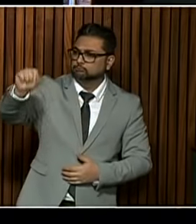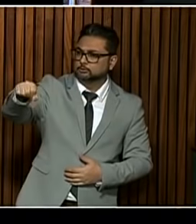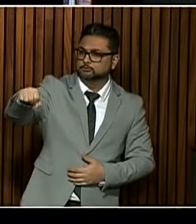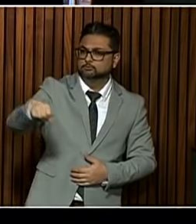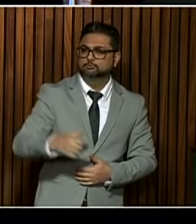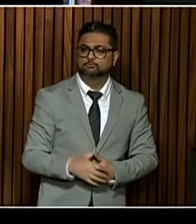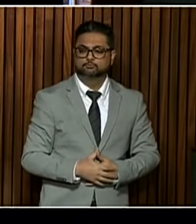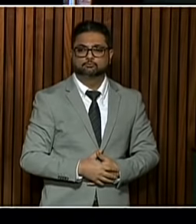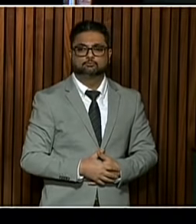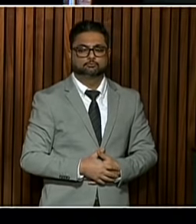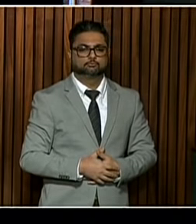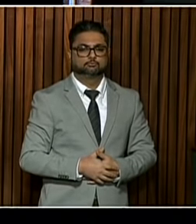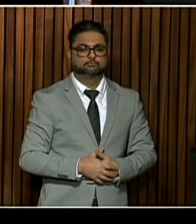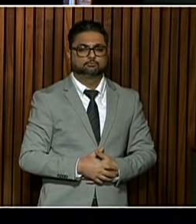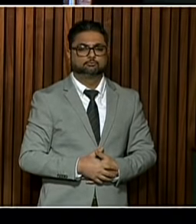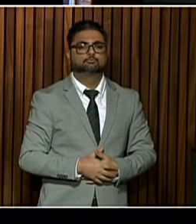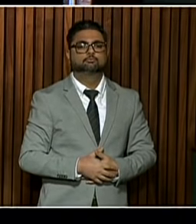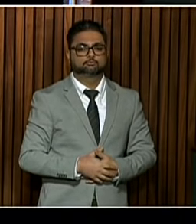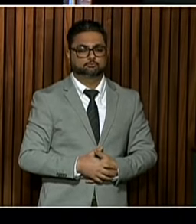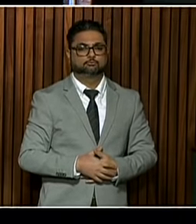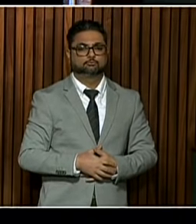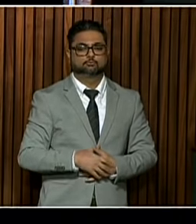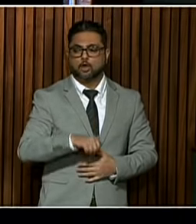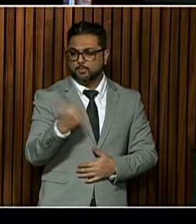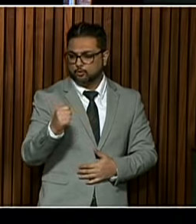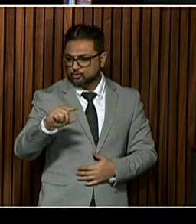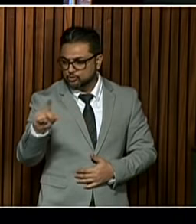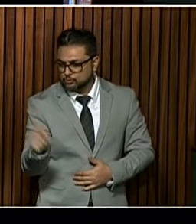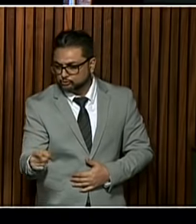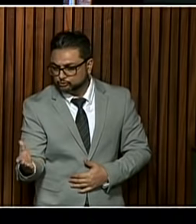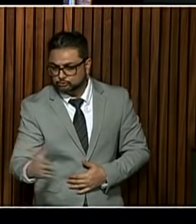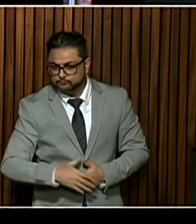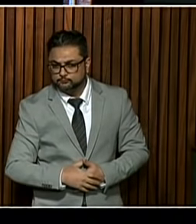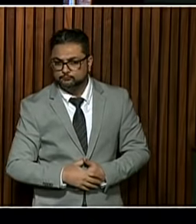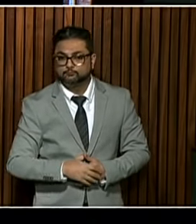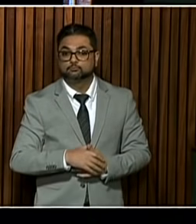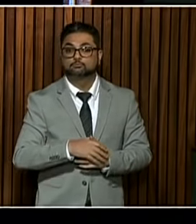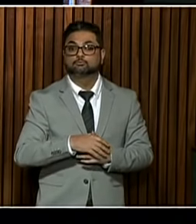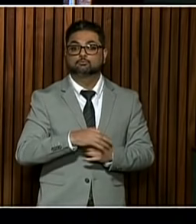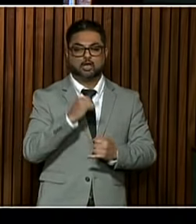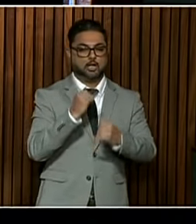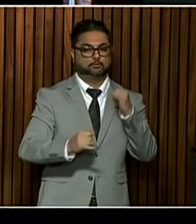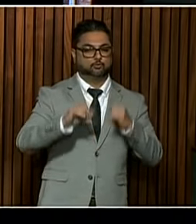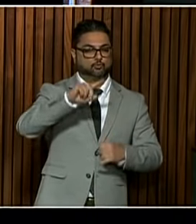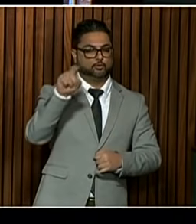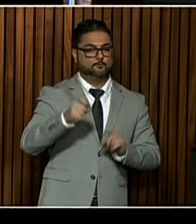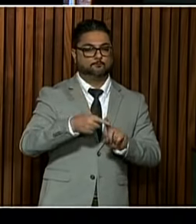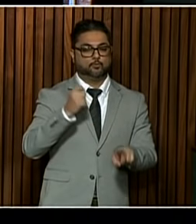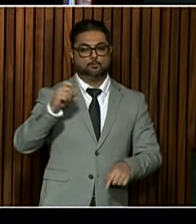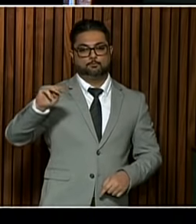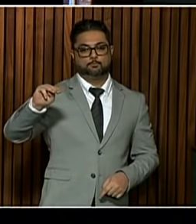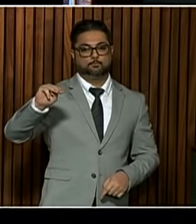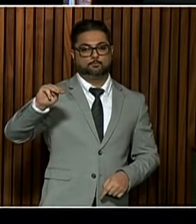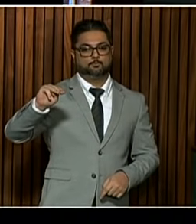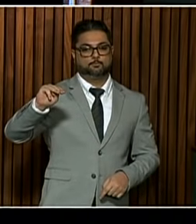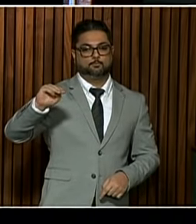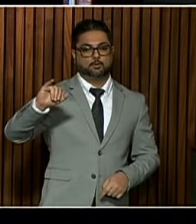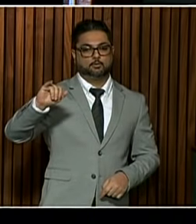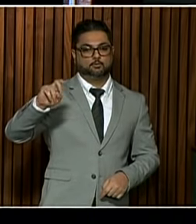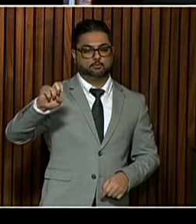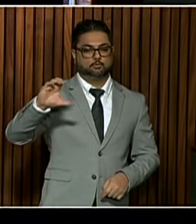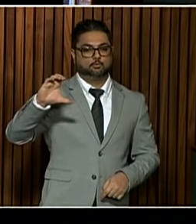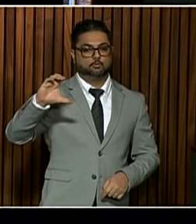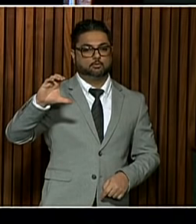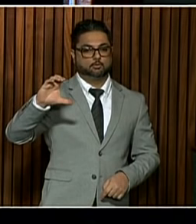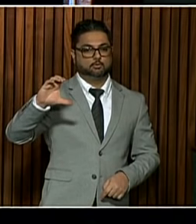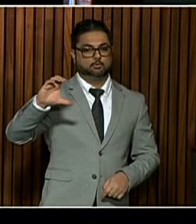Next question. Your final question comes from Mike Walker, CTV News. Please go ahead. Hello, and thank you for taking